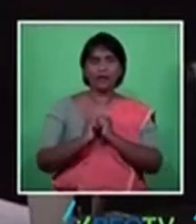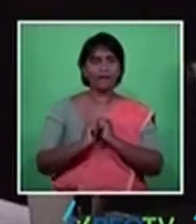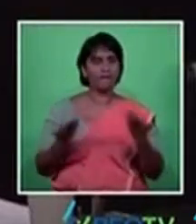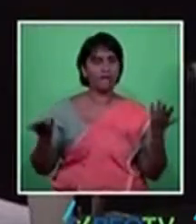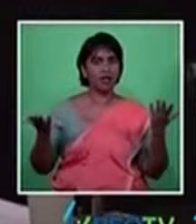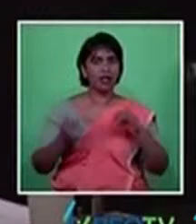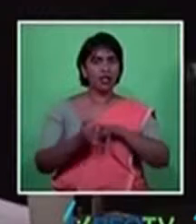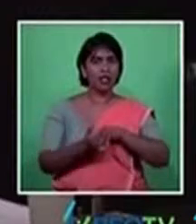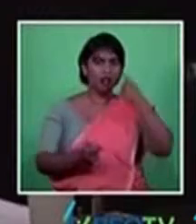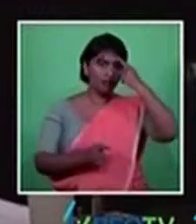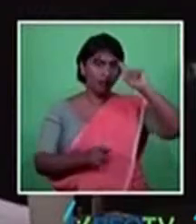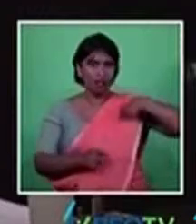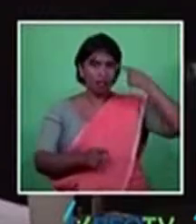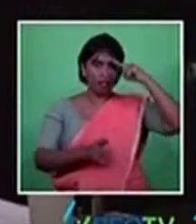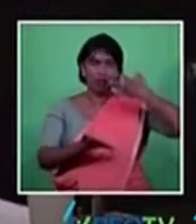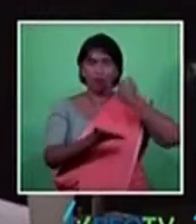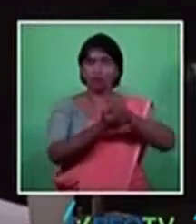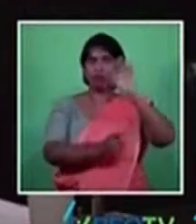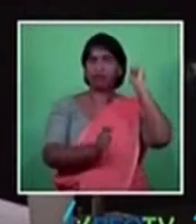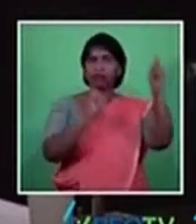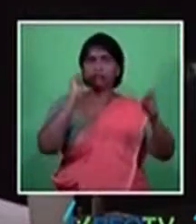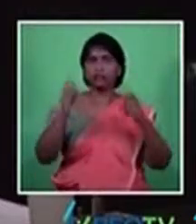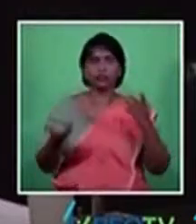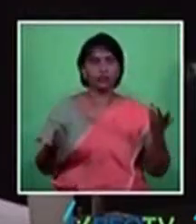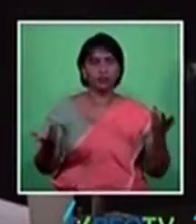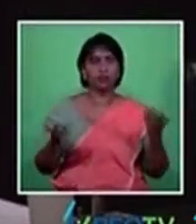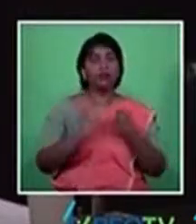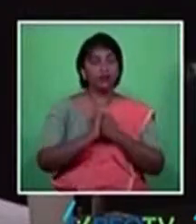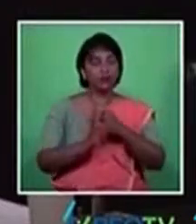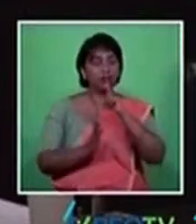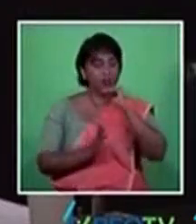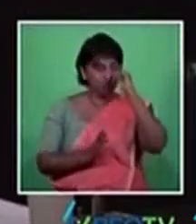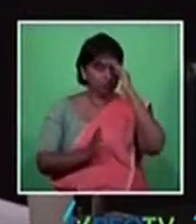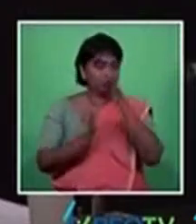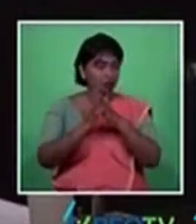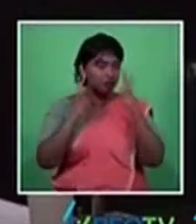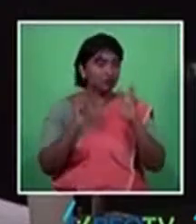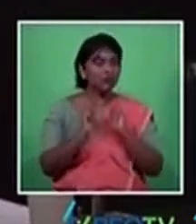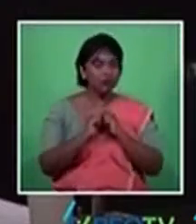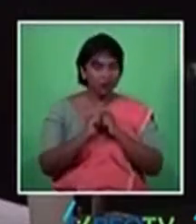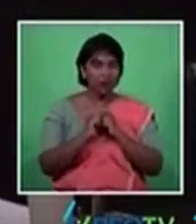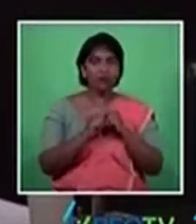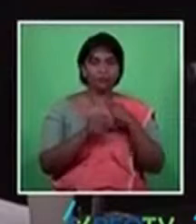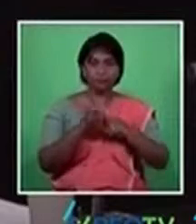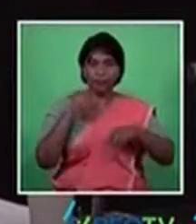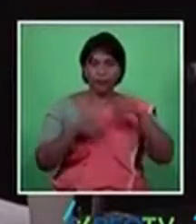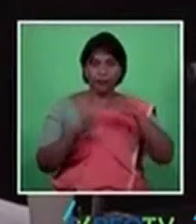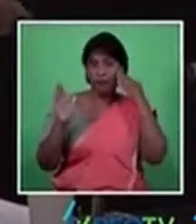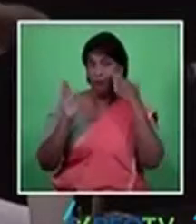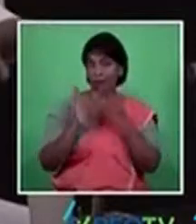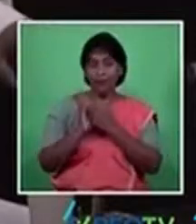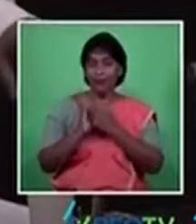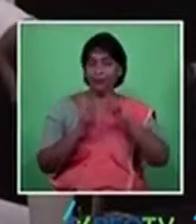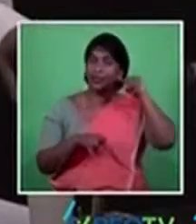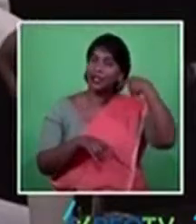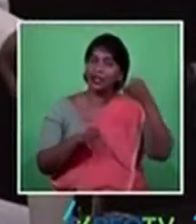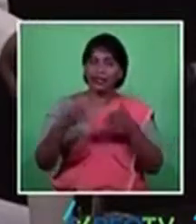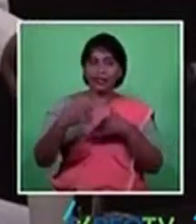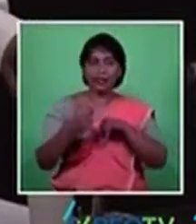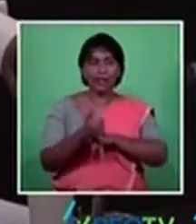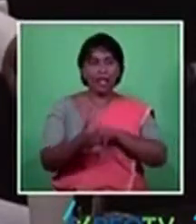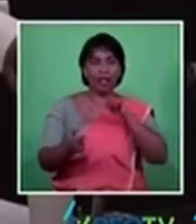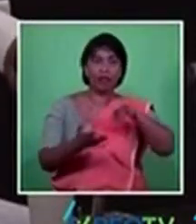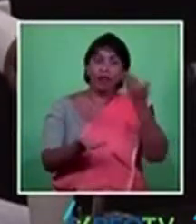Secretary decides on what needs to be sent, this is a serious issue. This not only concerns the elections. What would happen if the Cabinet Secretary